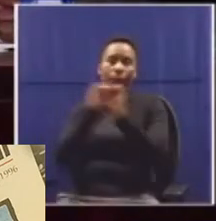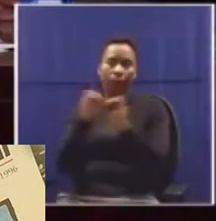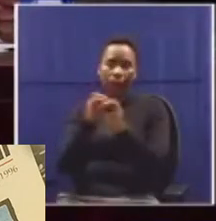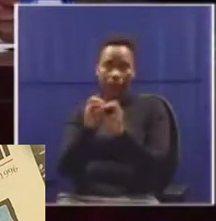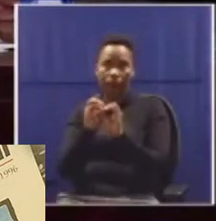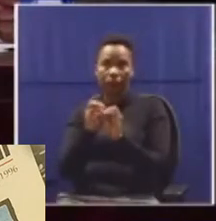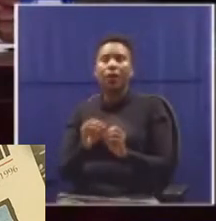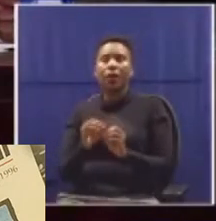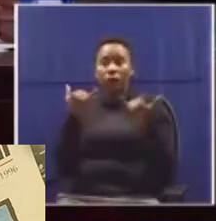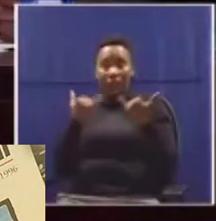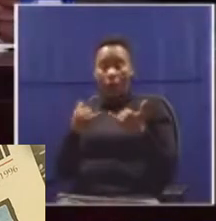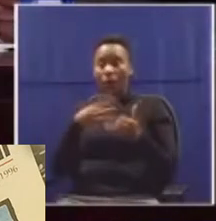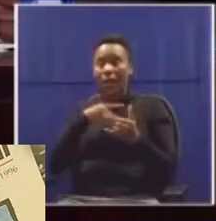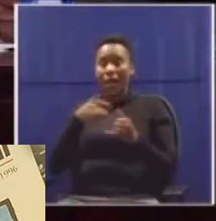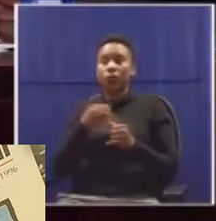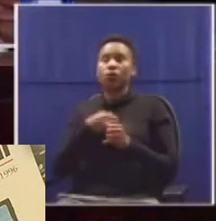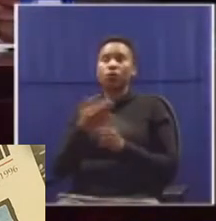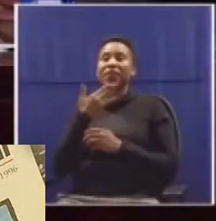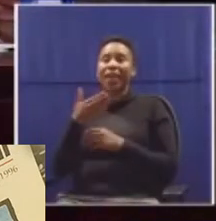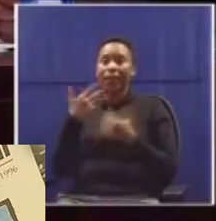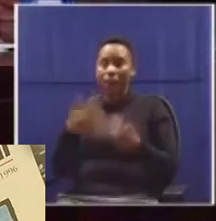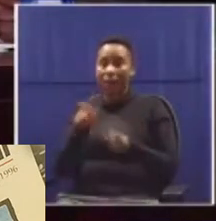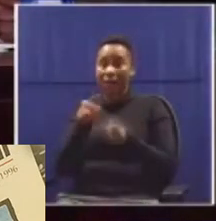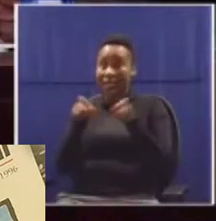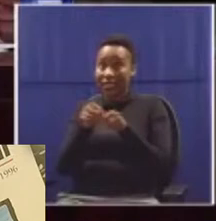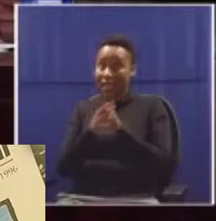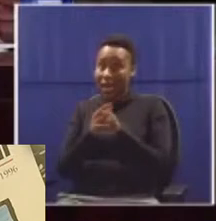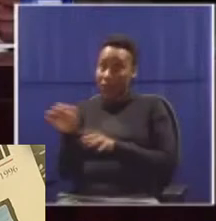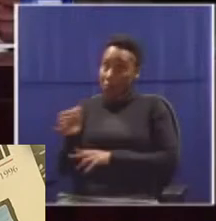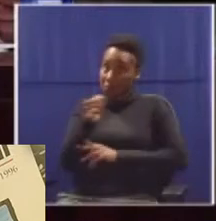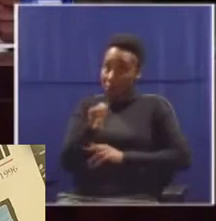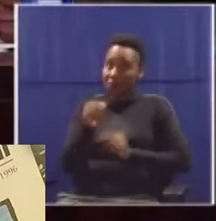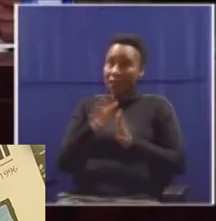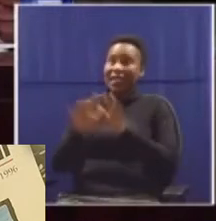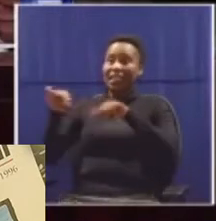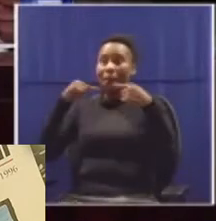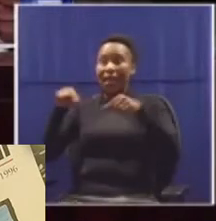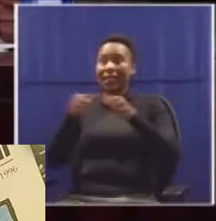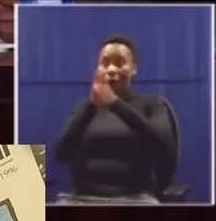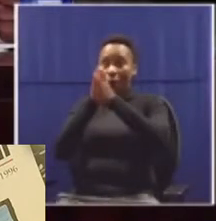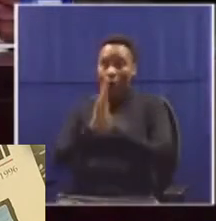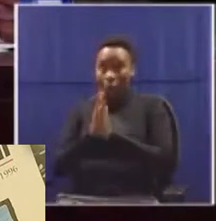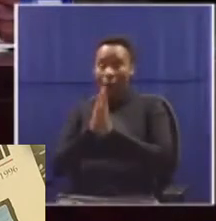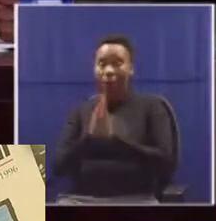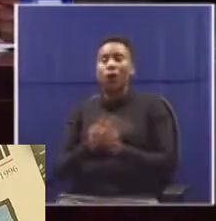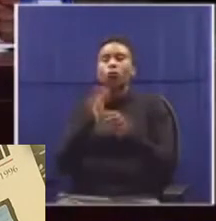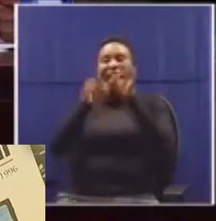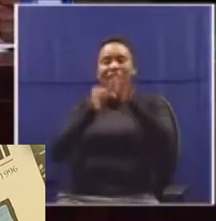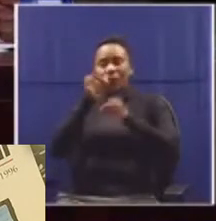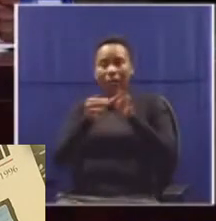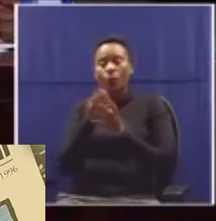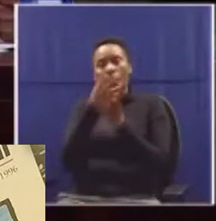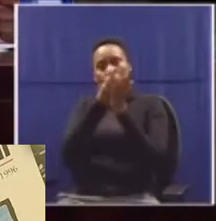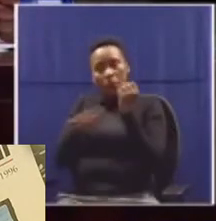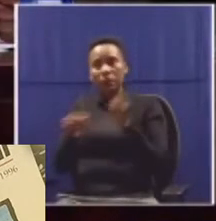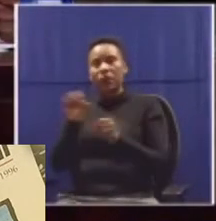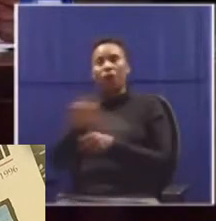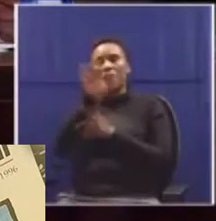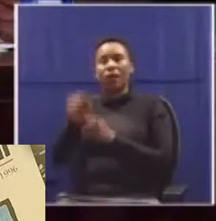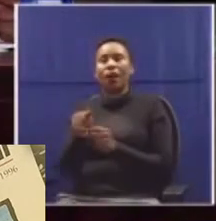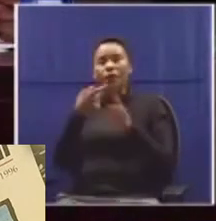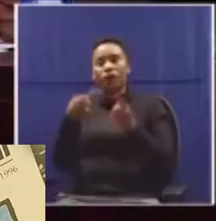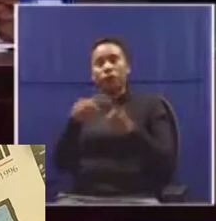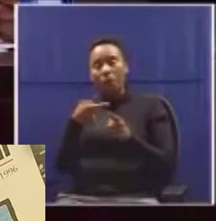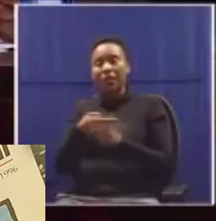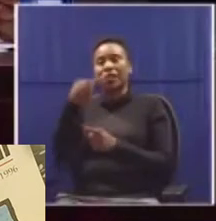to thank the sponsors of the debate for giving the ANC there opportunity of explaining how we are getting South Africa out of grade listing since he